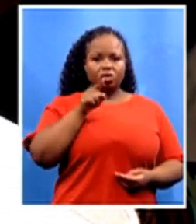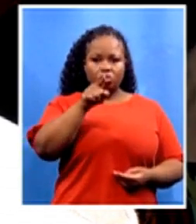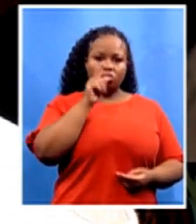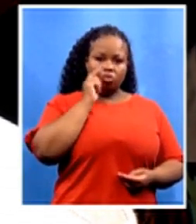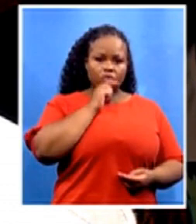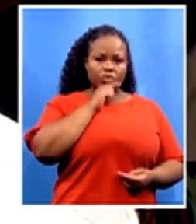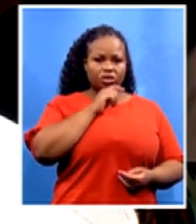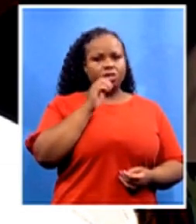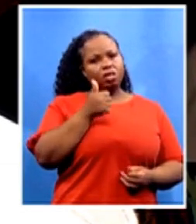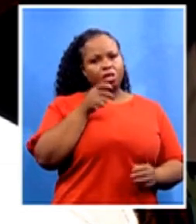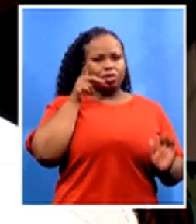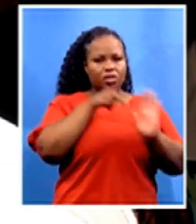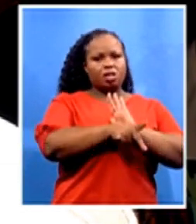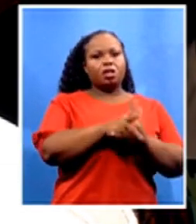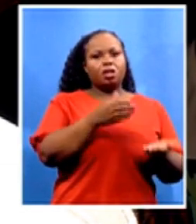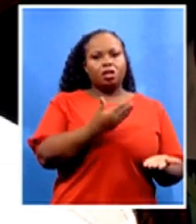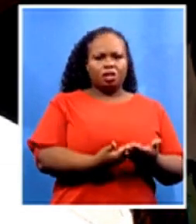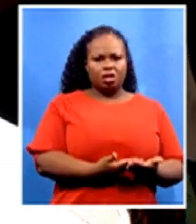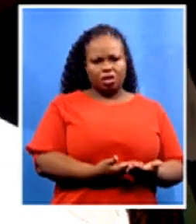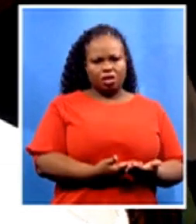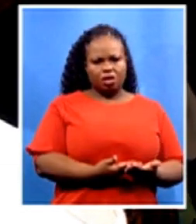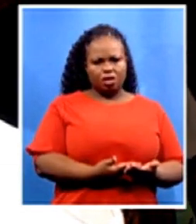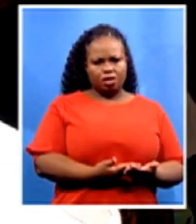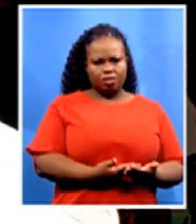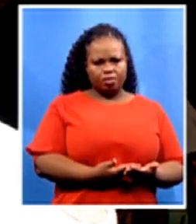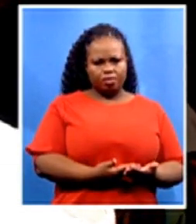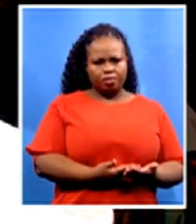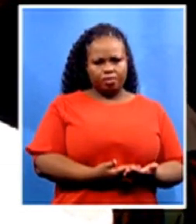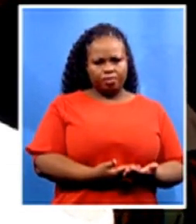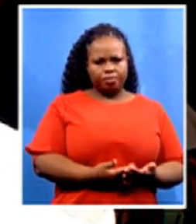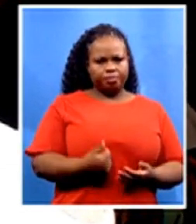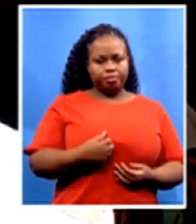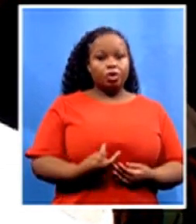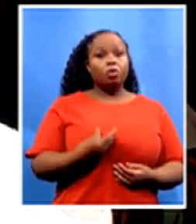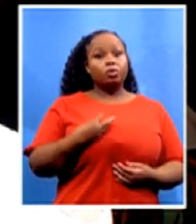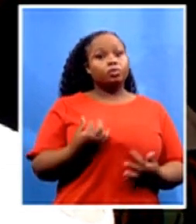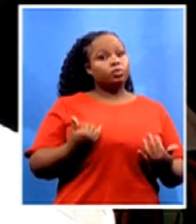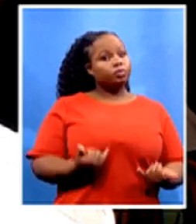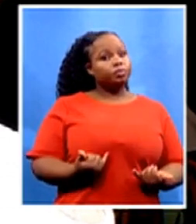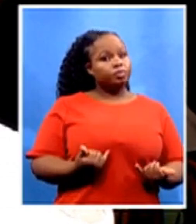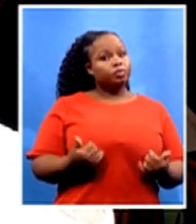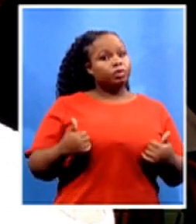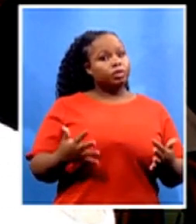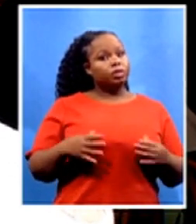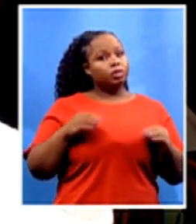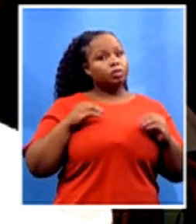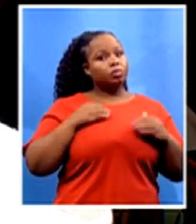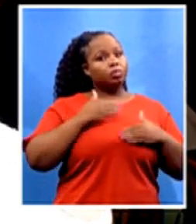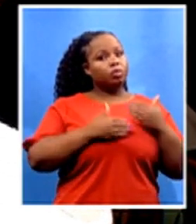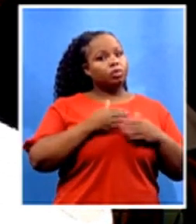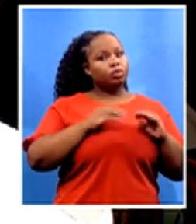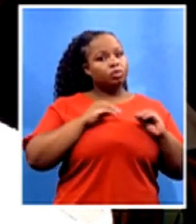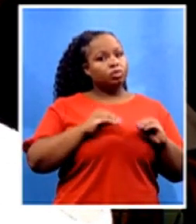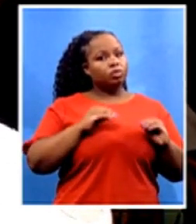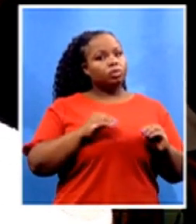today should start a process of teaching people not to take law